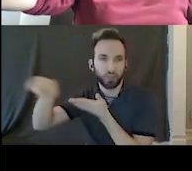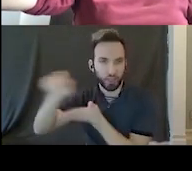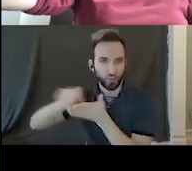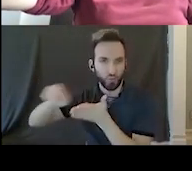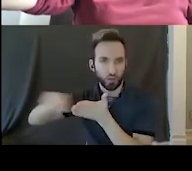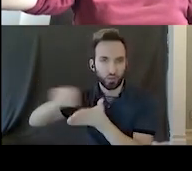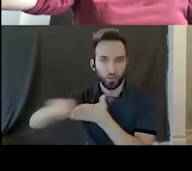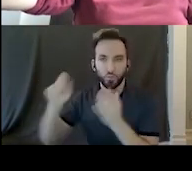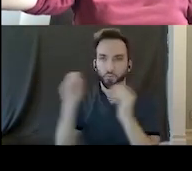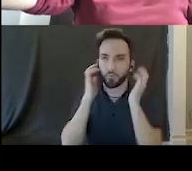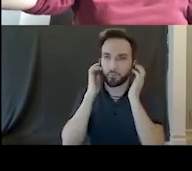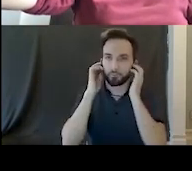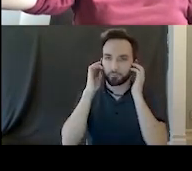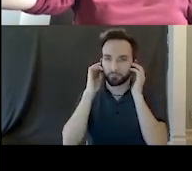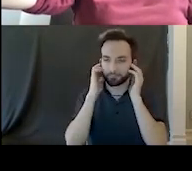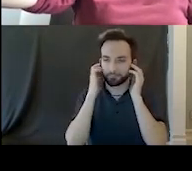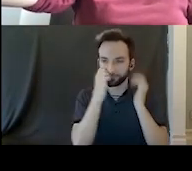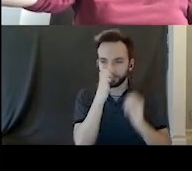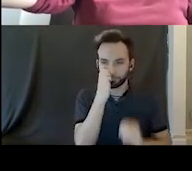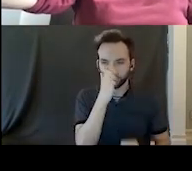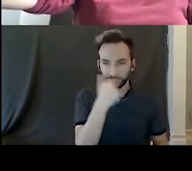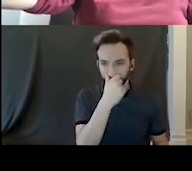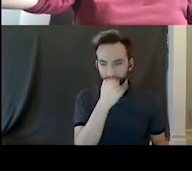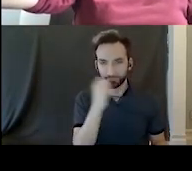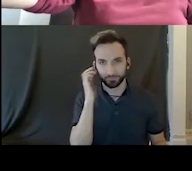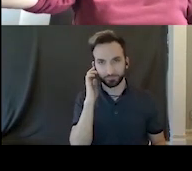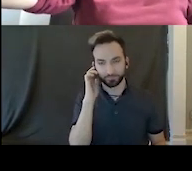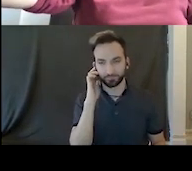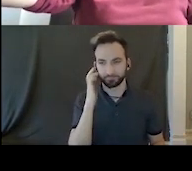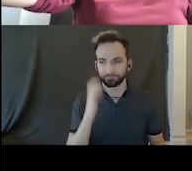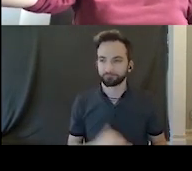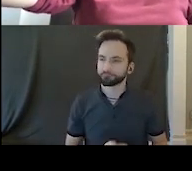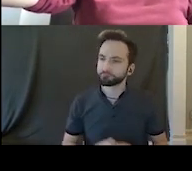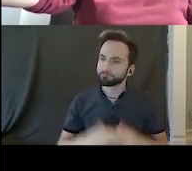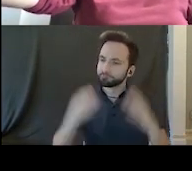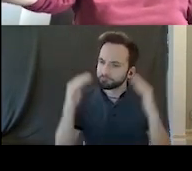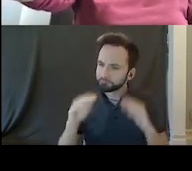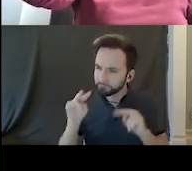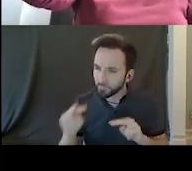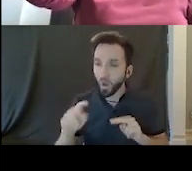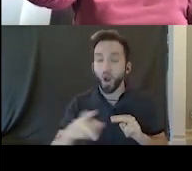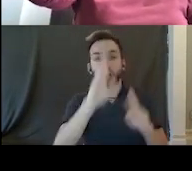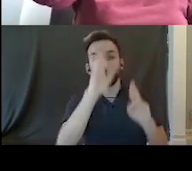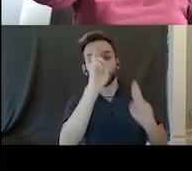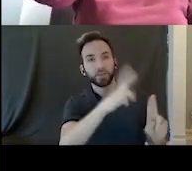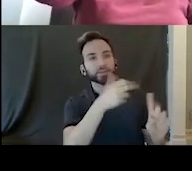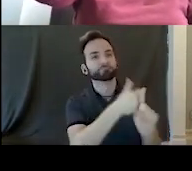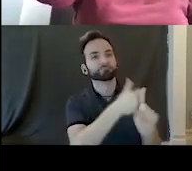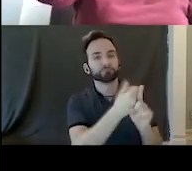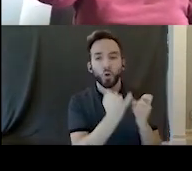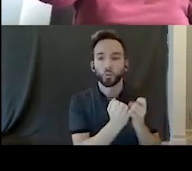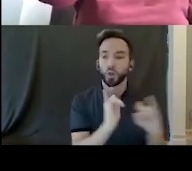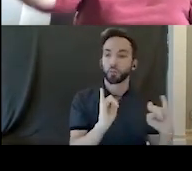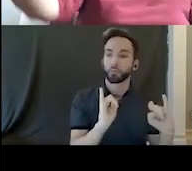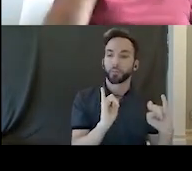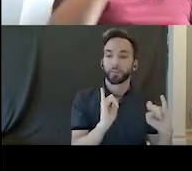at the chat just in case. Respecting someone's autonomy and rhythm while you're helping them. Yes, if you want to help